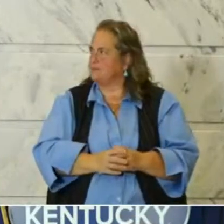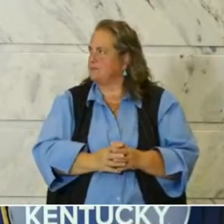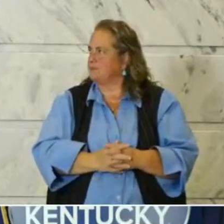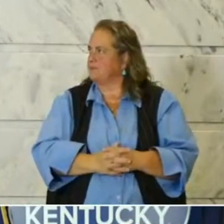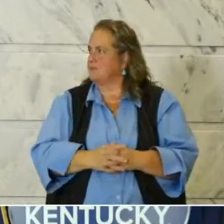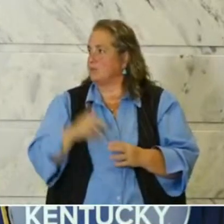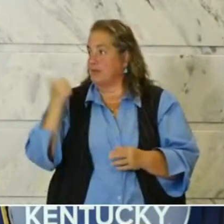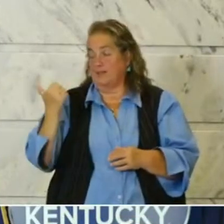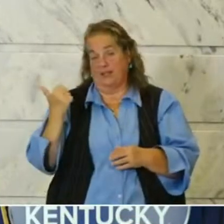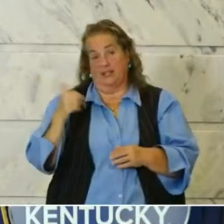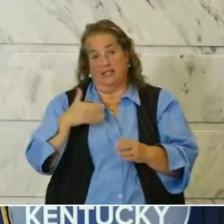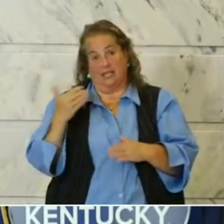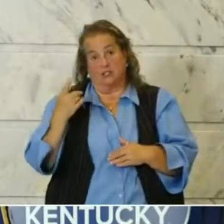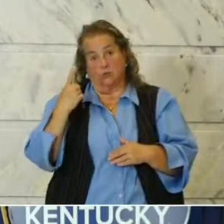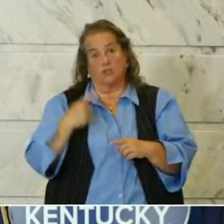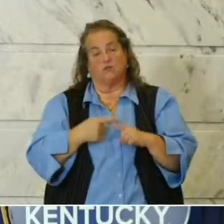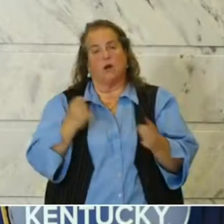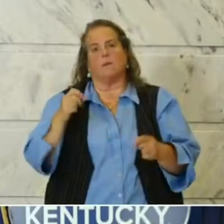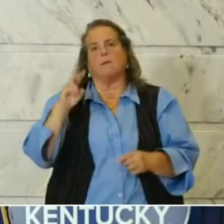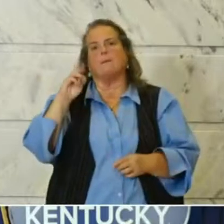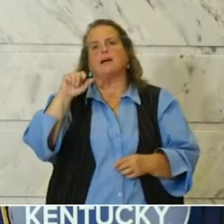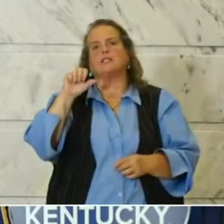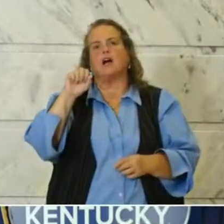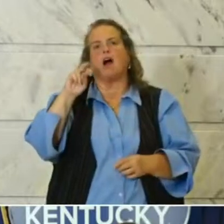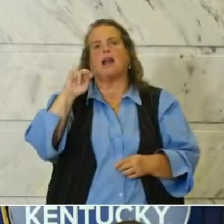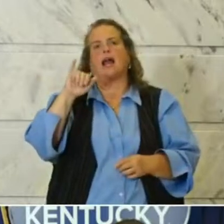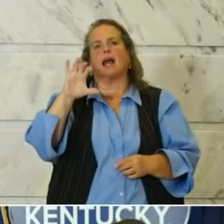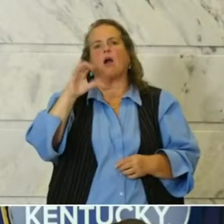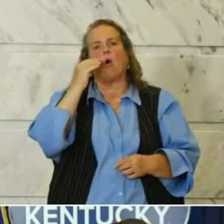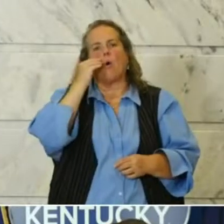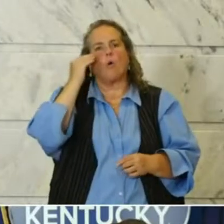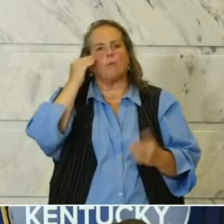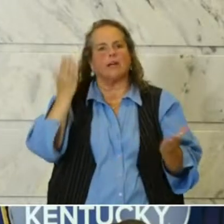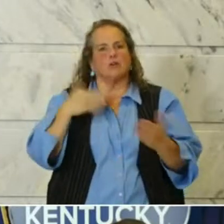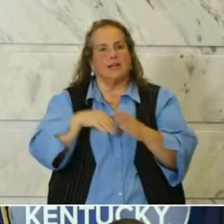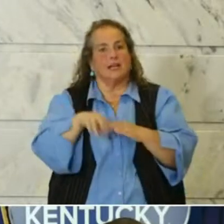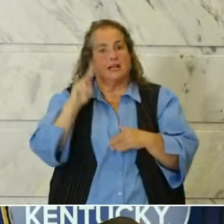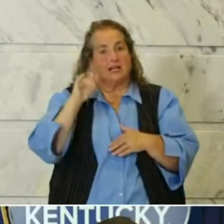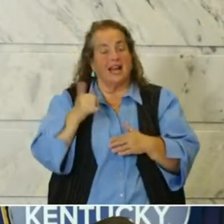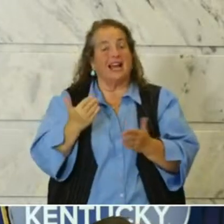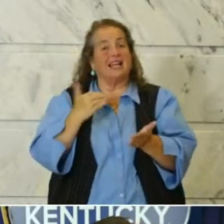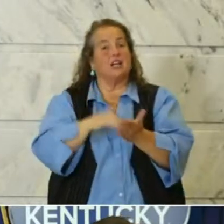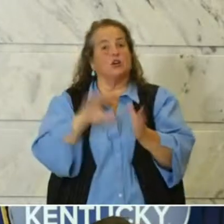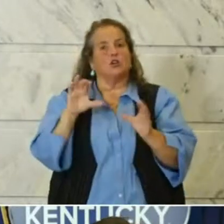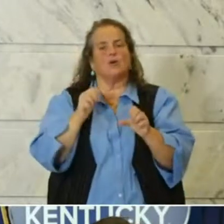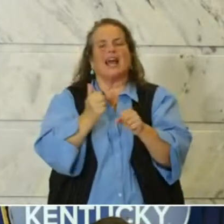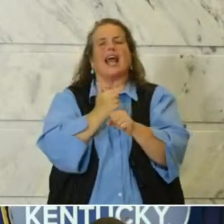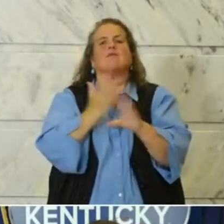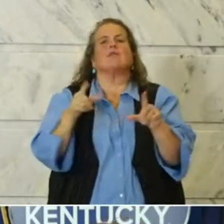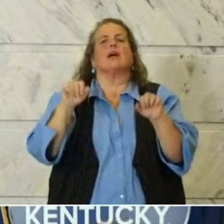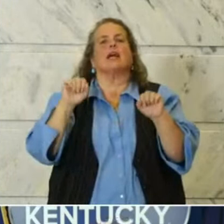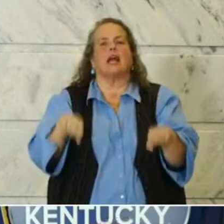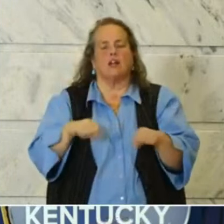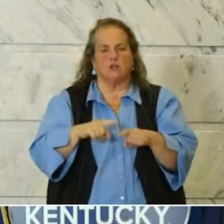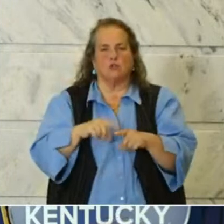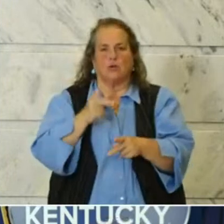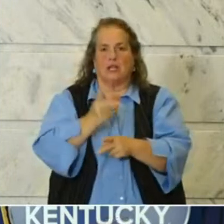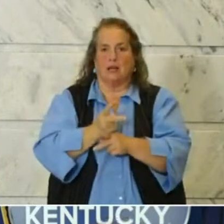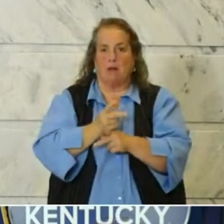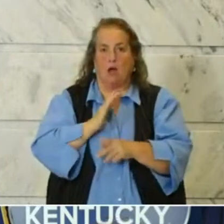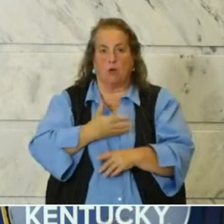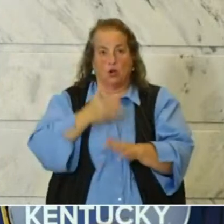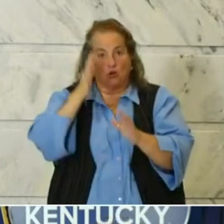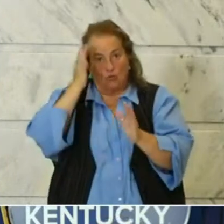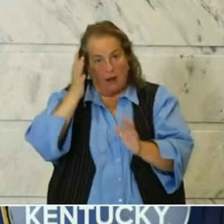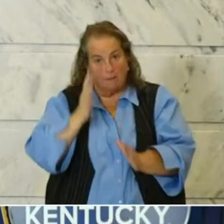Next one is from the Masonic homes here in Kentucky. Again, doing everything to keep our